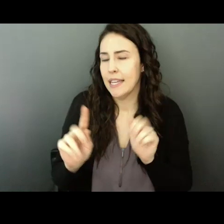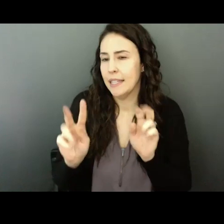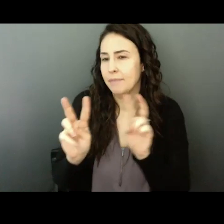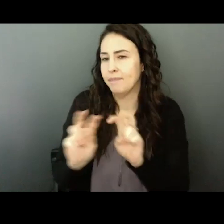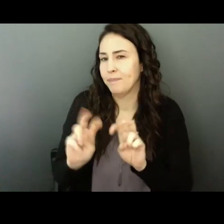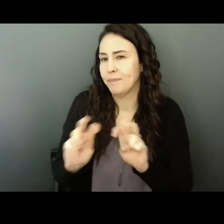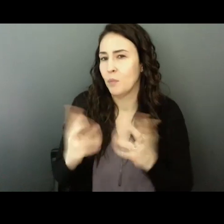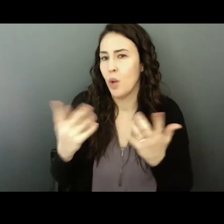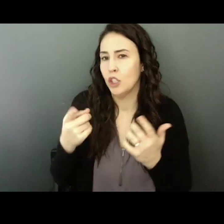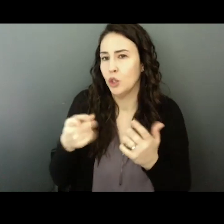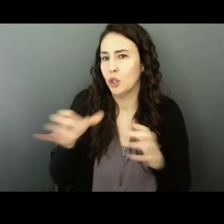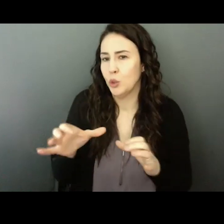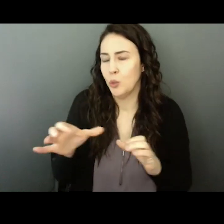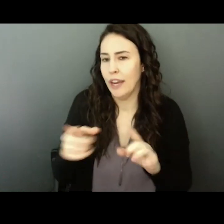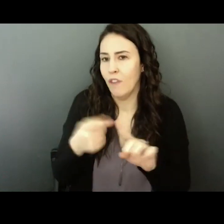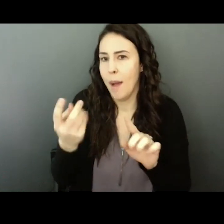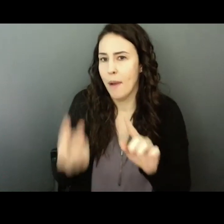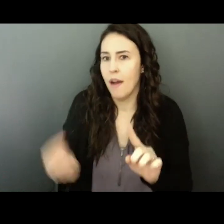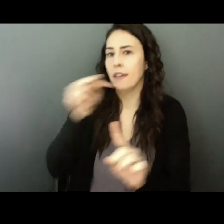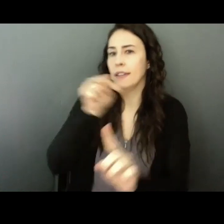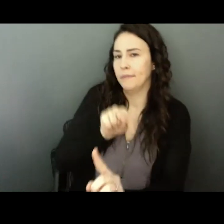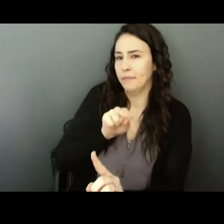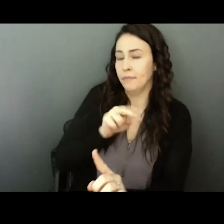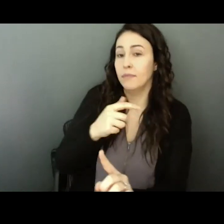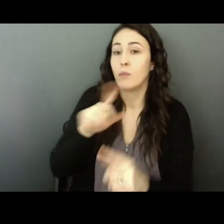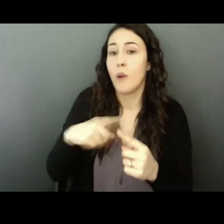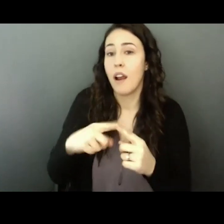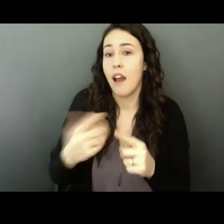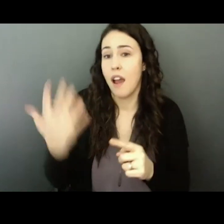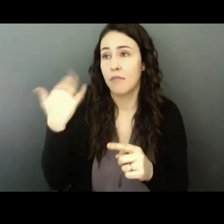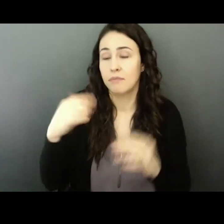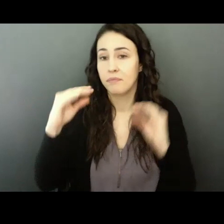in. So when I taught psychology at